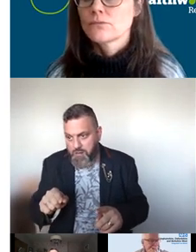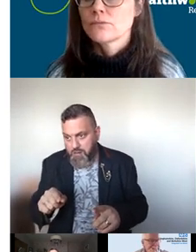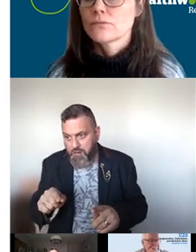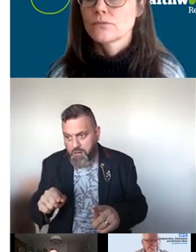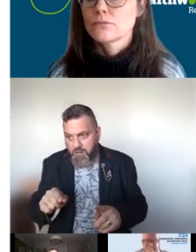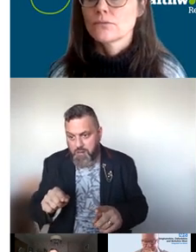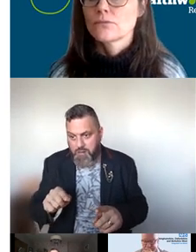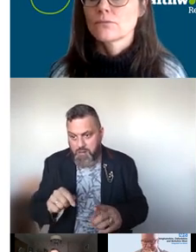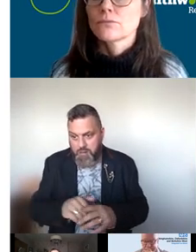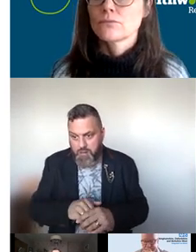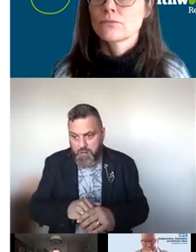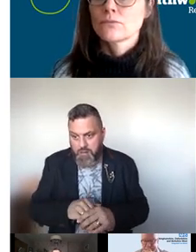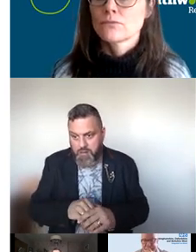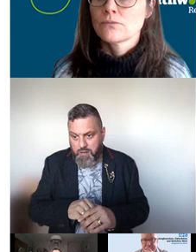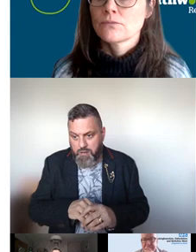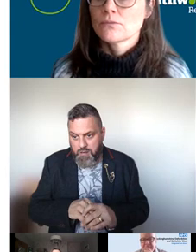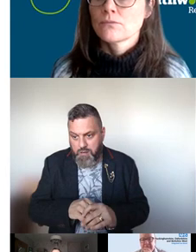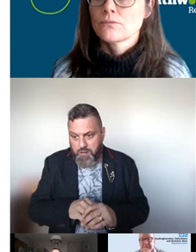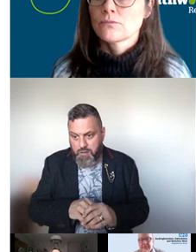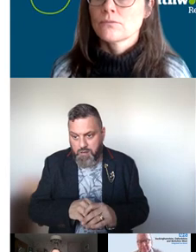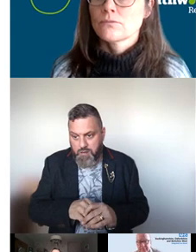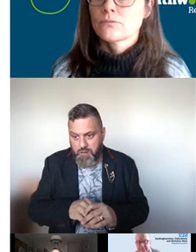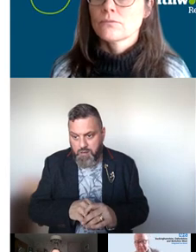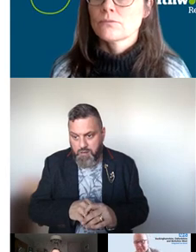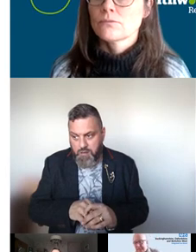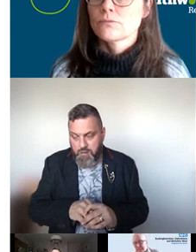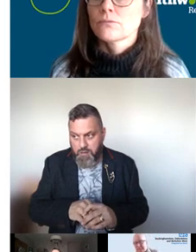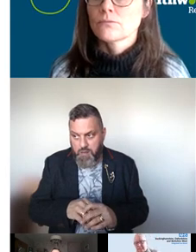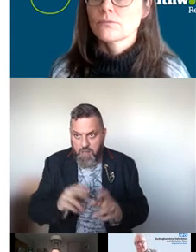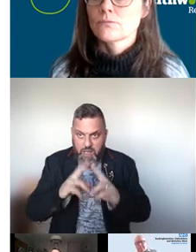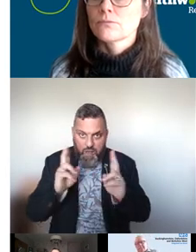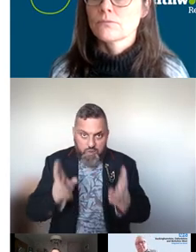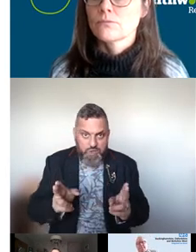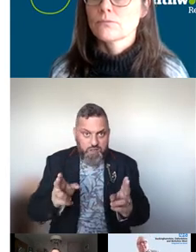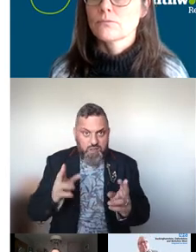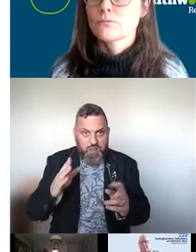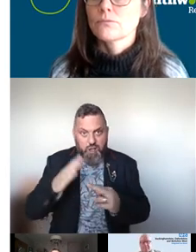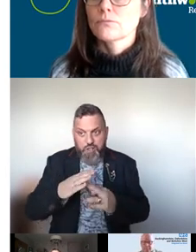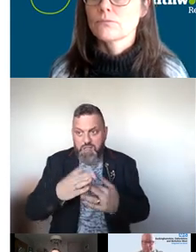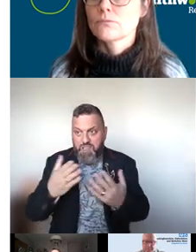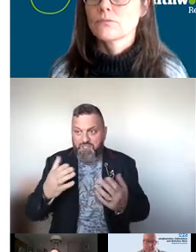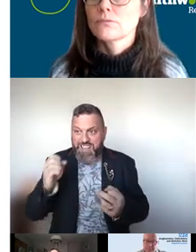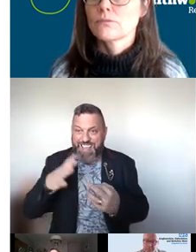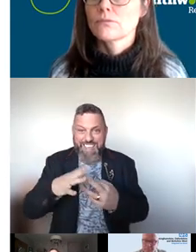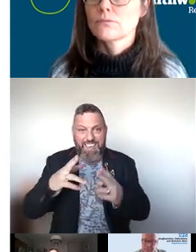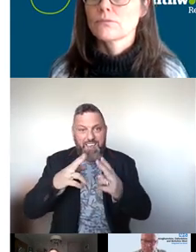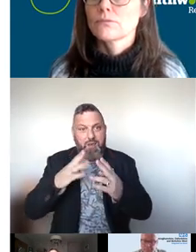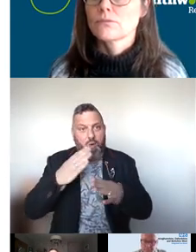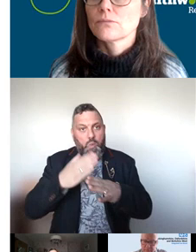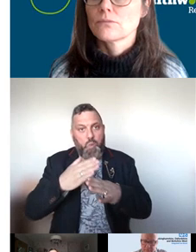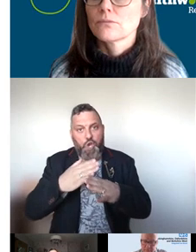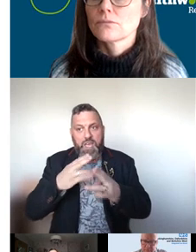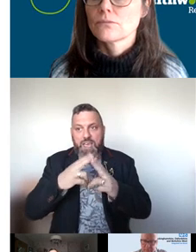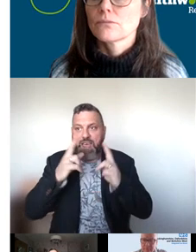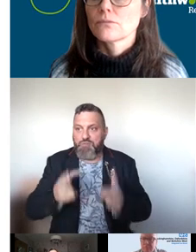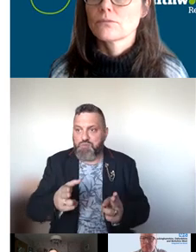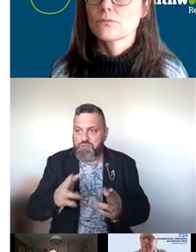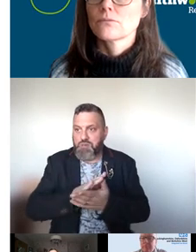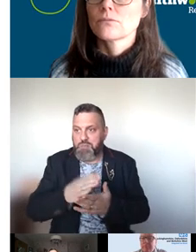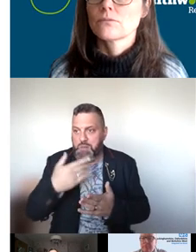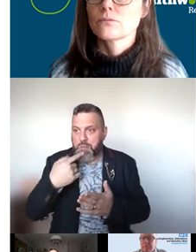infrastructure. And some of that is things like housing costs and making sure that we've got key worker housing that's affordable, that will mean that people